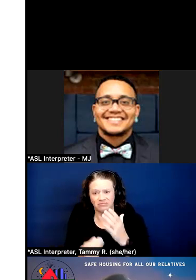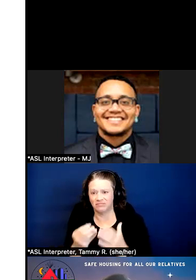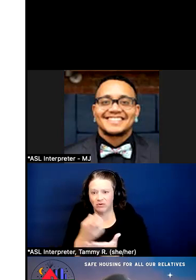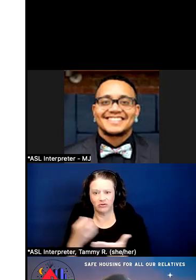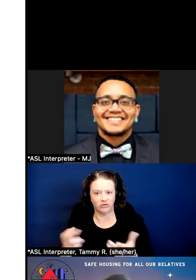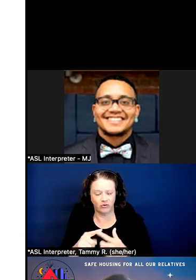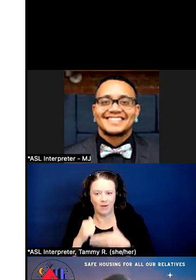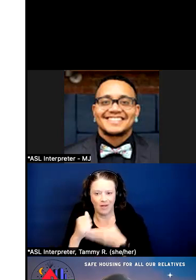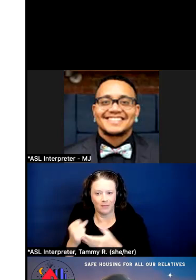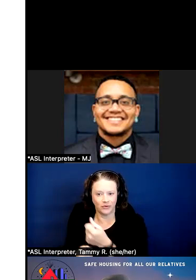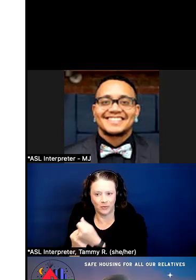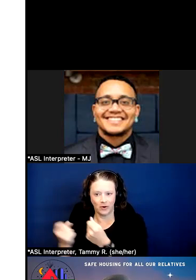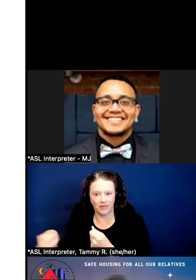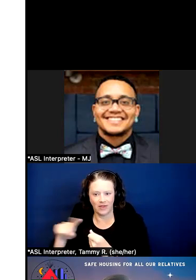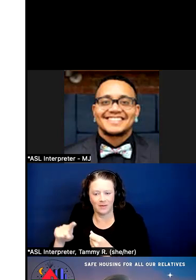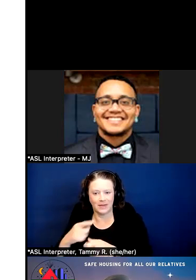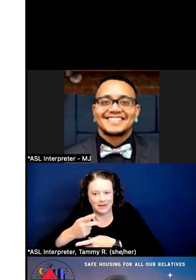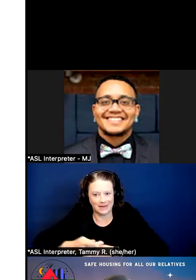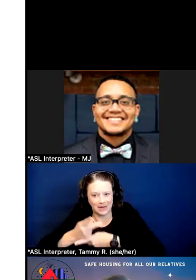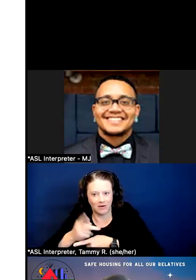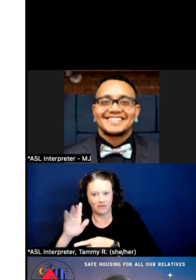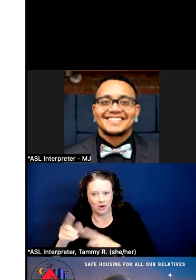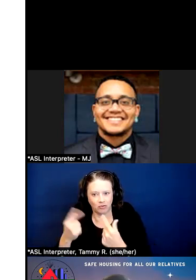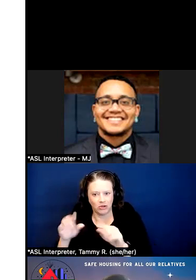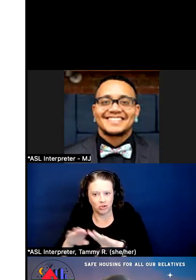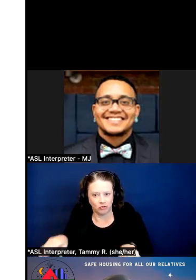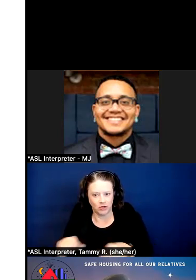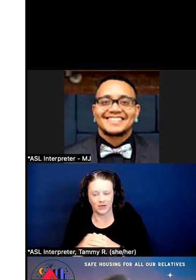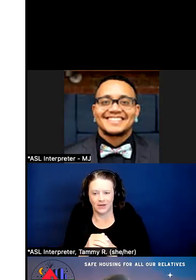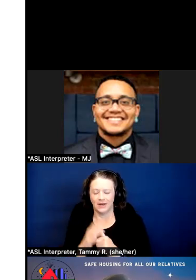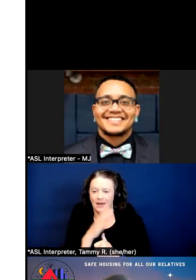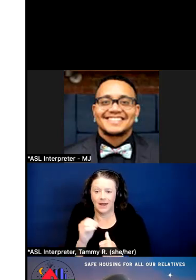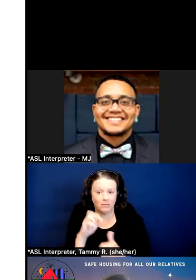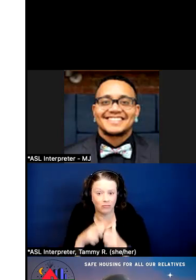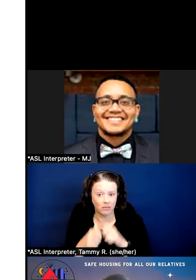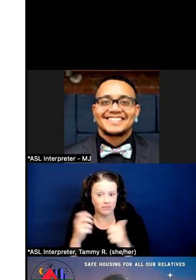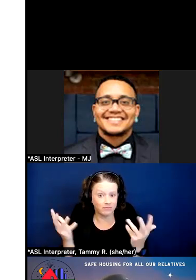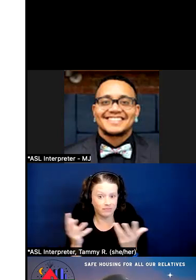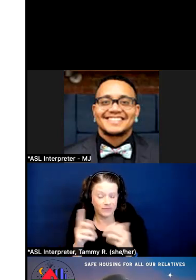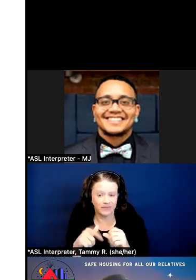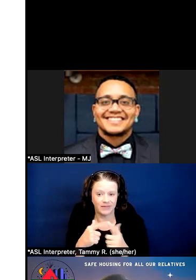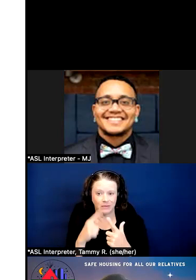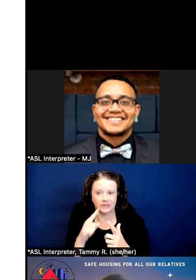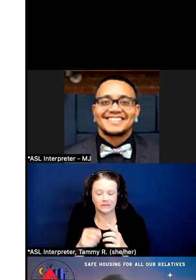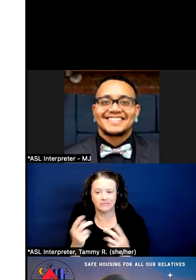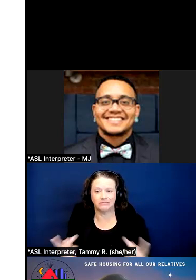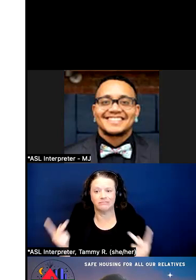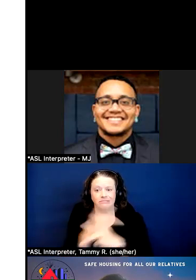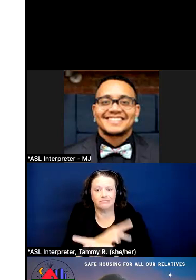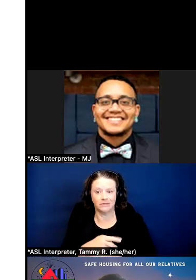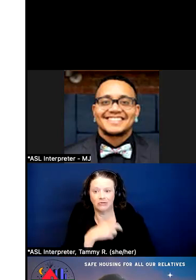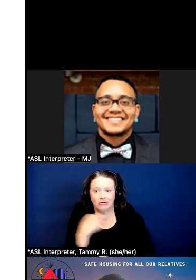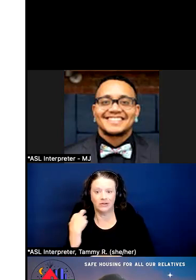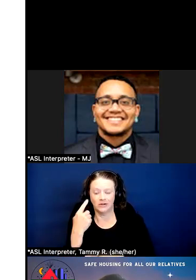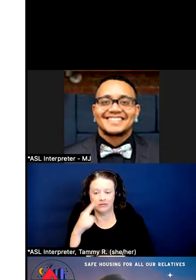help support them as caretakers. And of course, the problem with this was that there was then a heightened risk of child welfare or